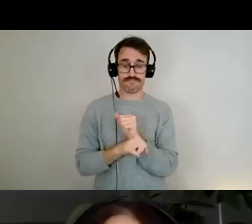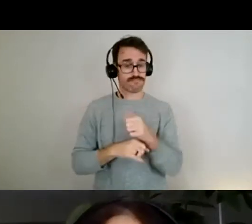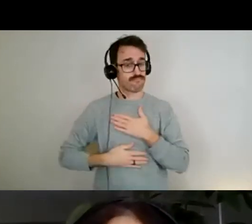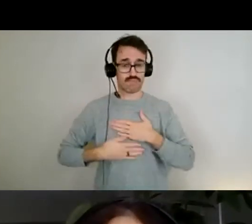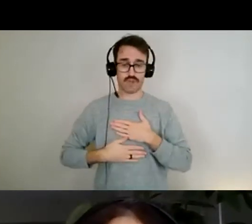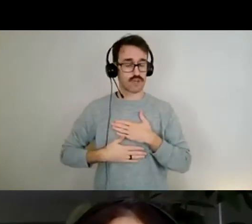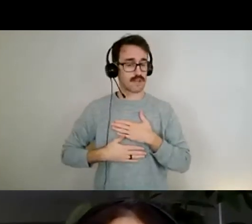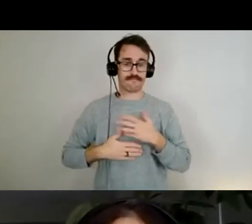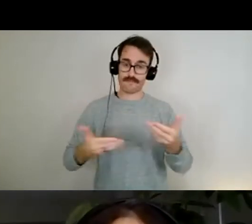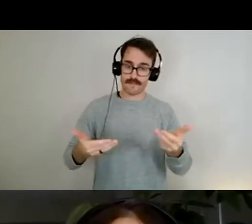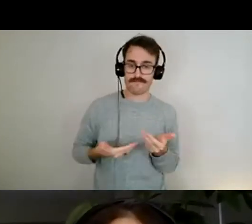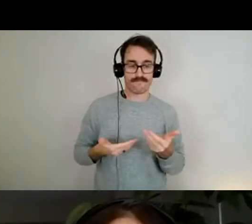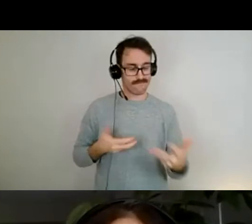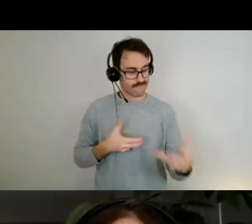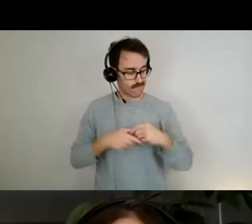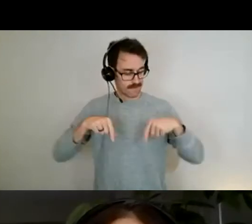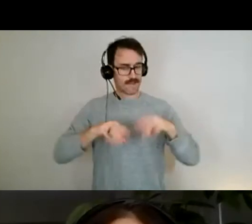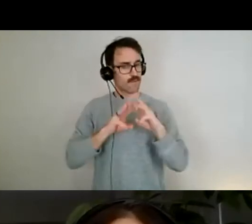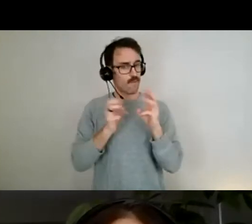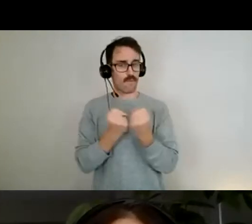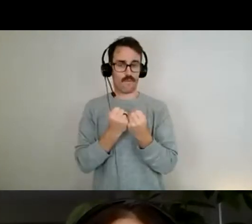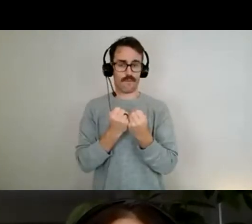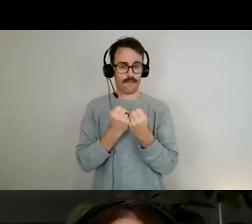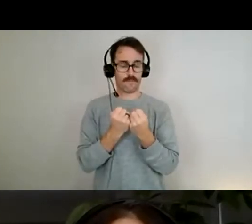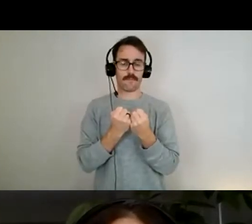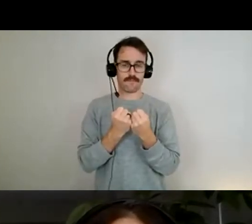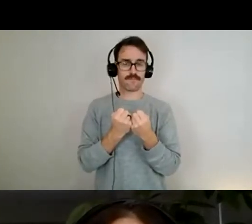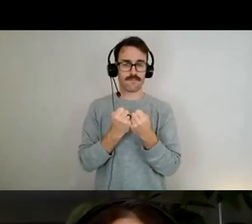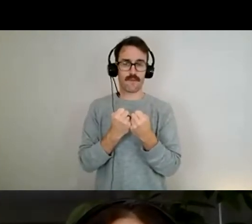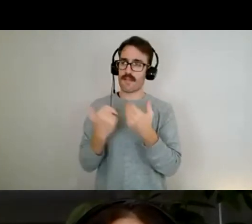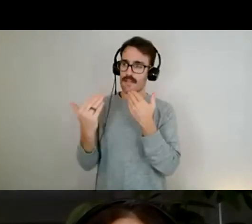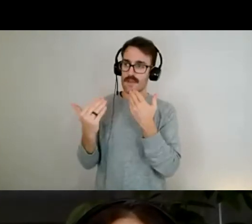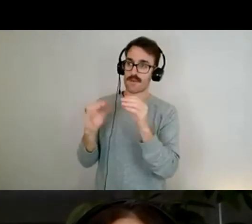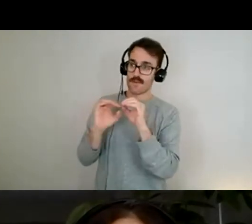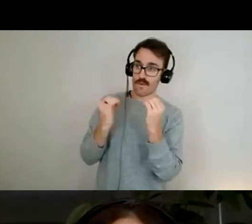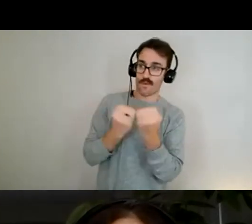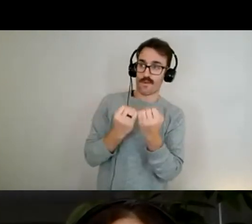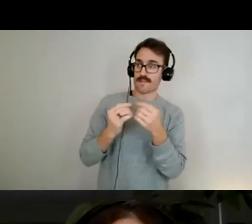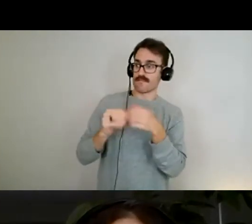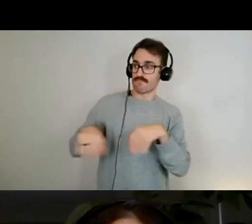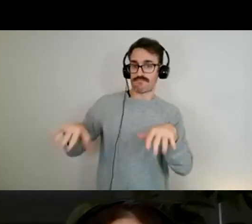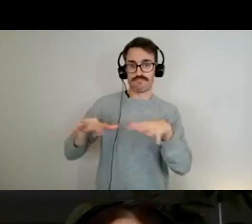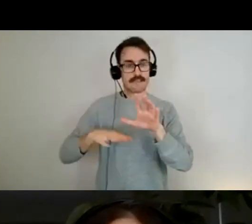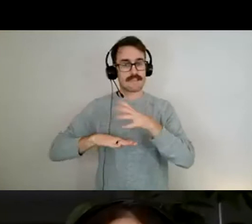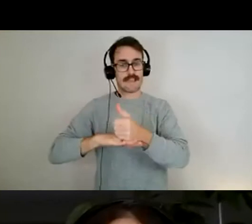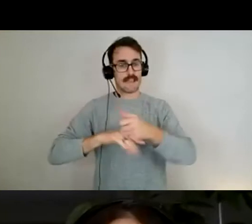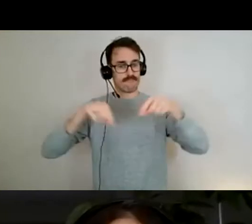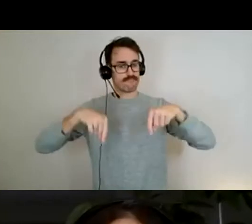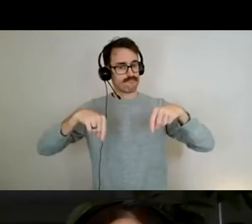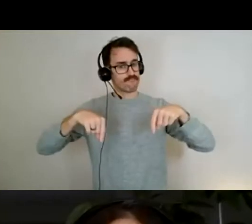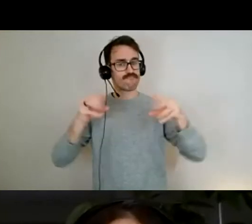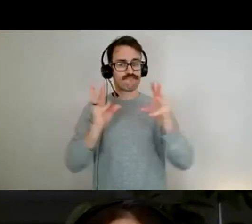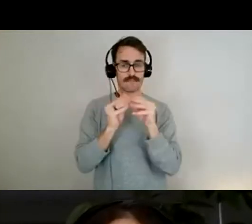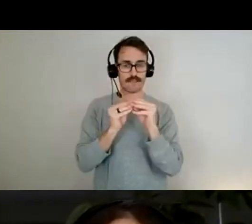invitation to be part of this webinar, and thank the organizers for doing so.